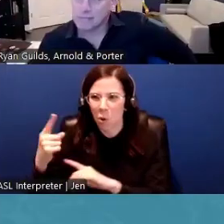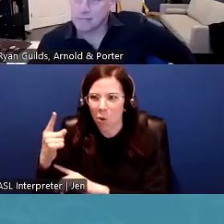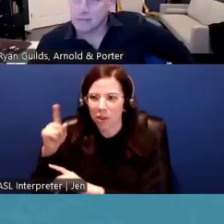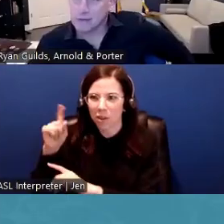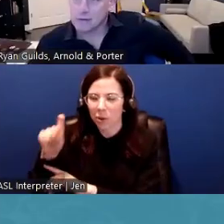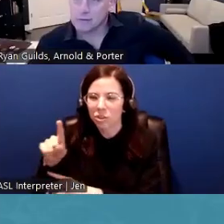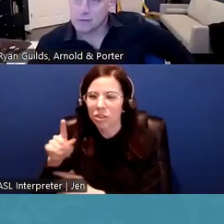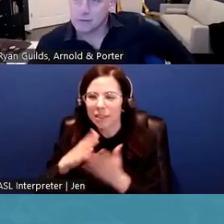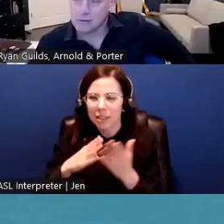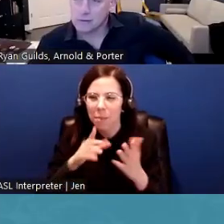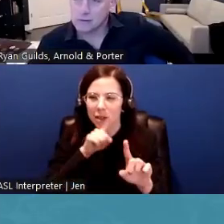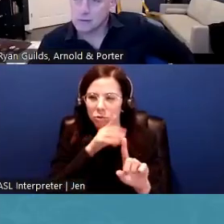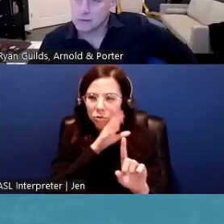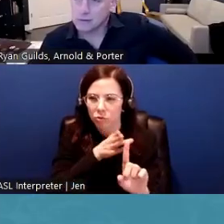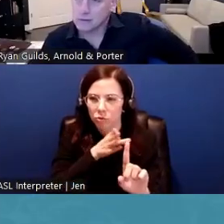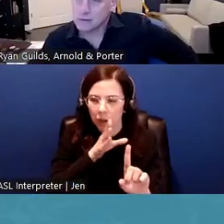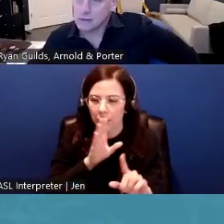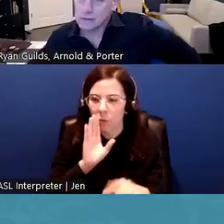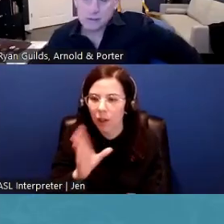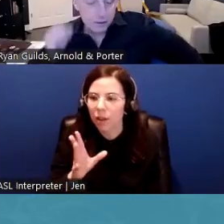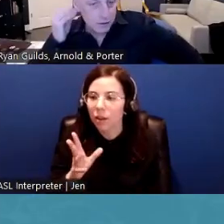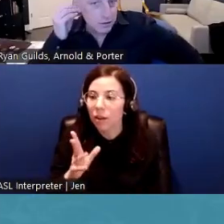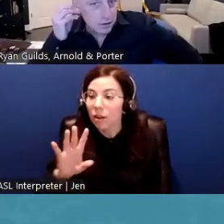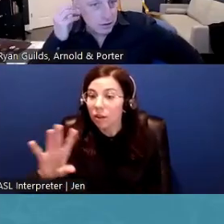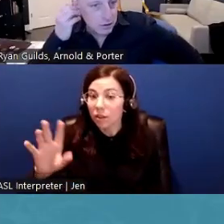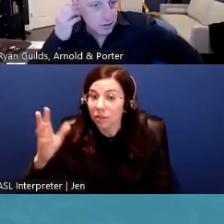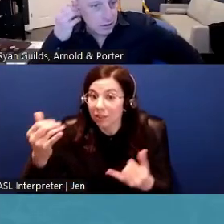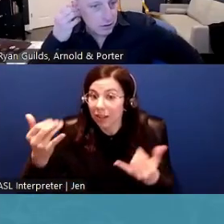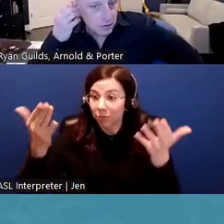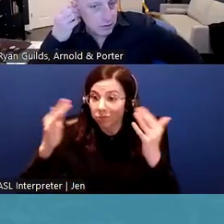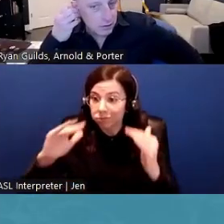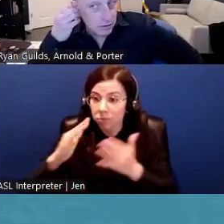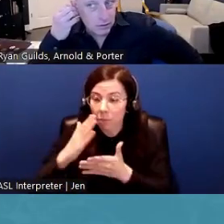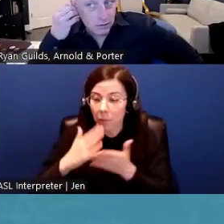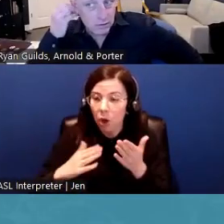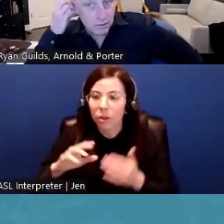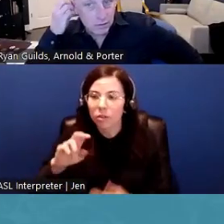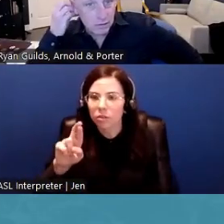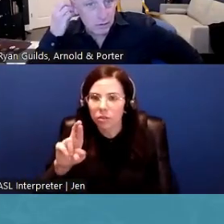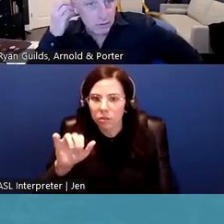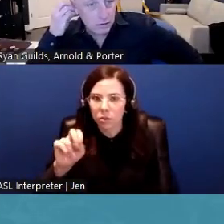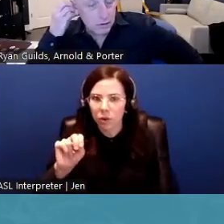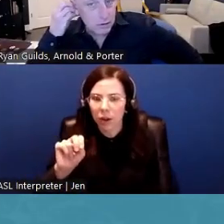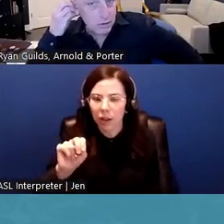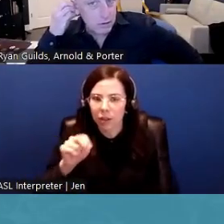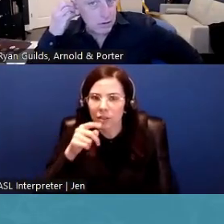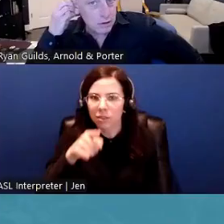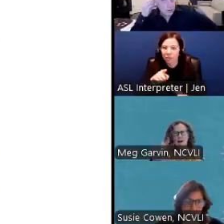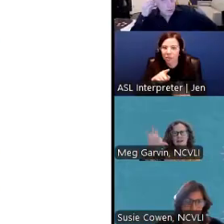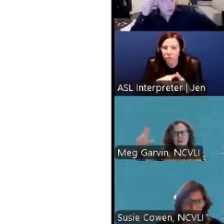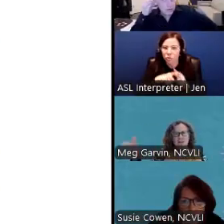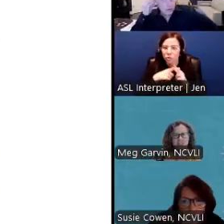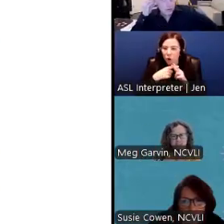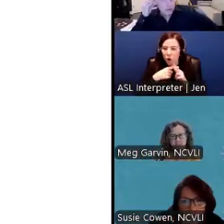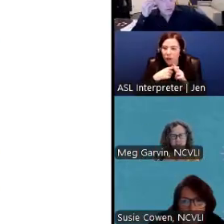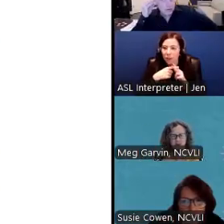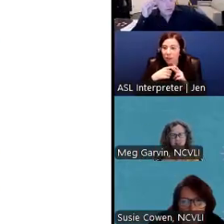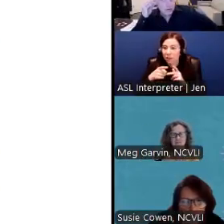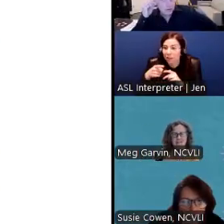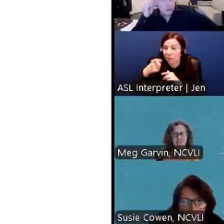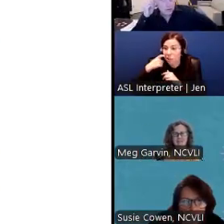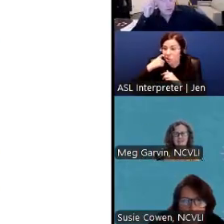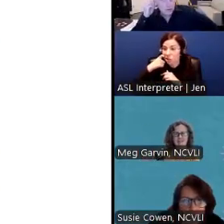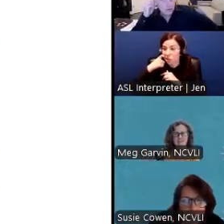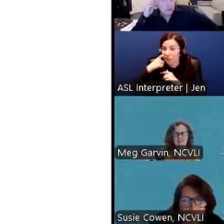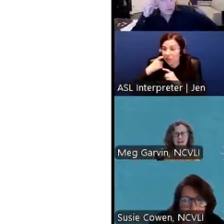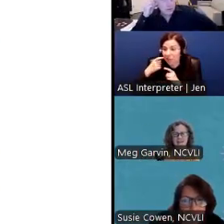I will also flag as we move on to this next piece that Ryan, I think you're starting us off on. What Ryan just did for all of